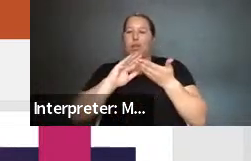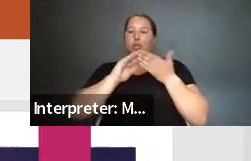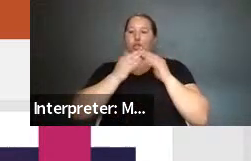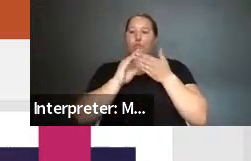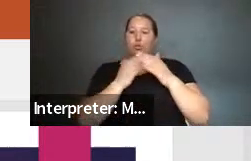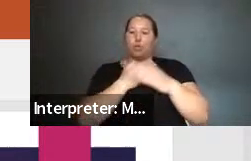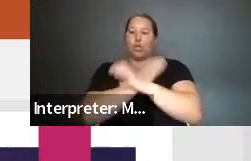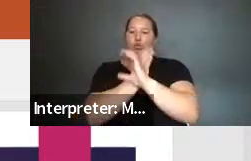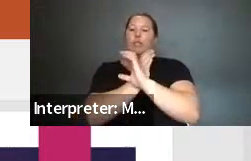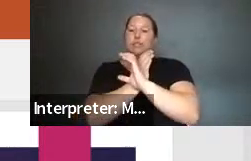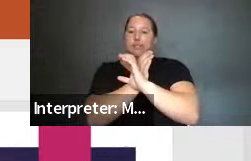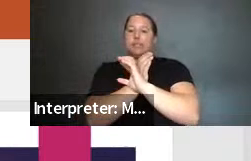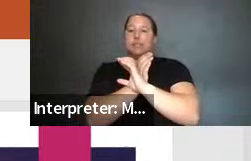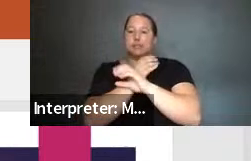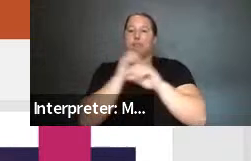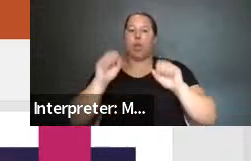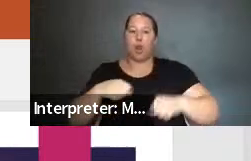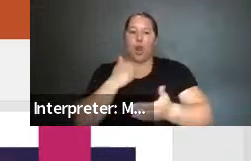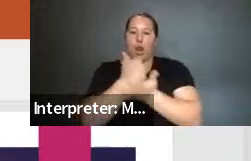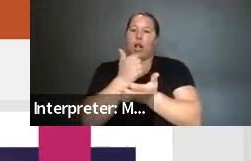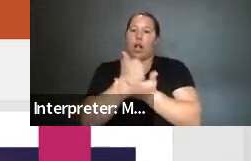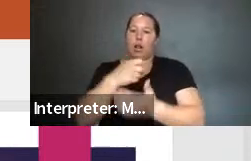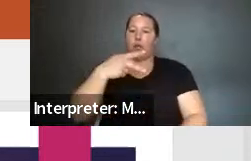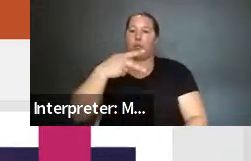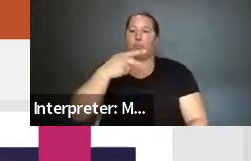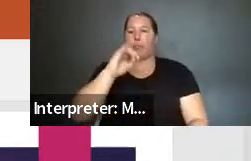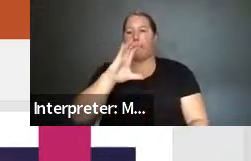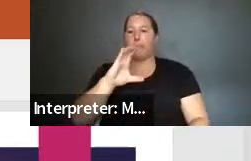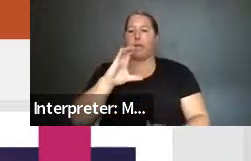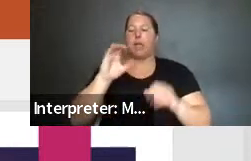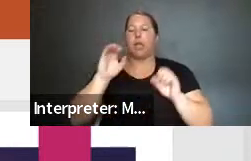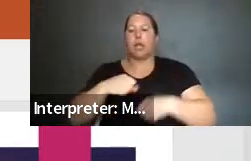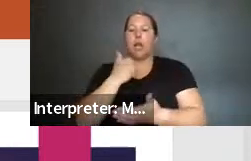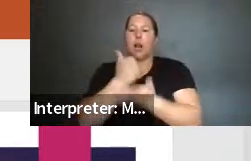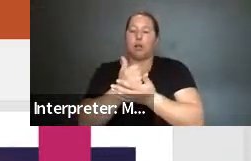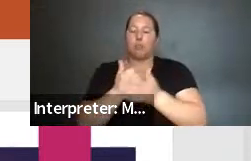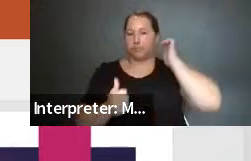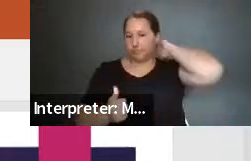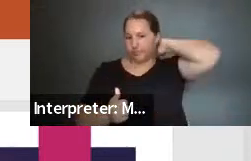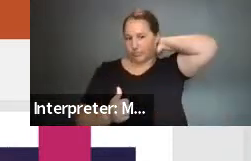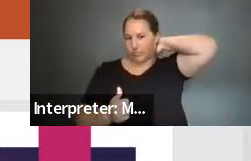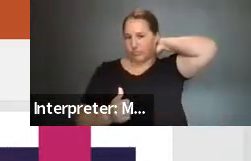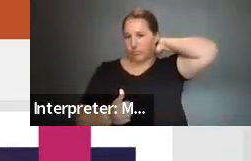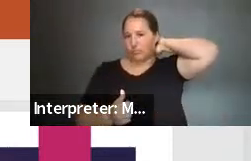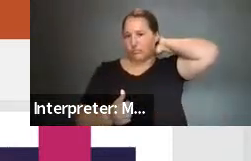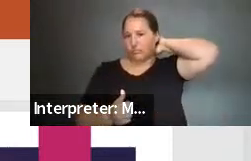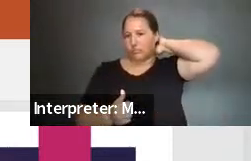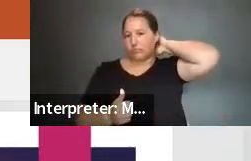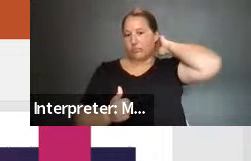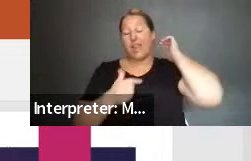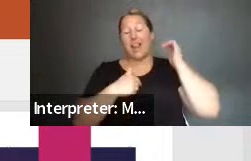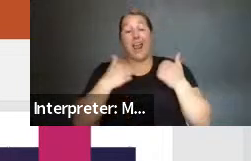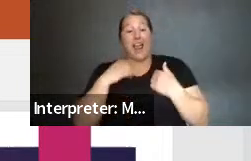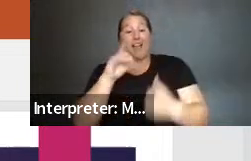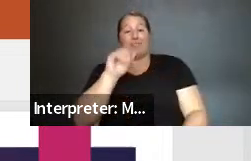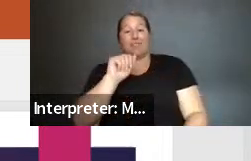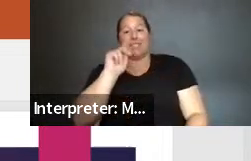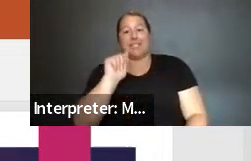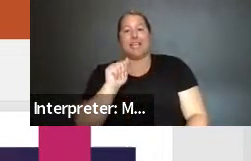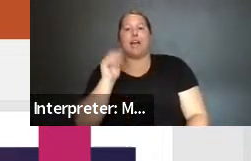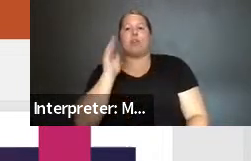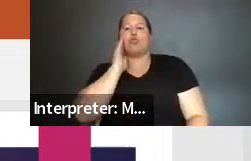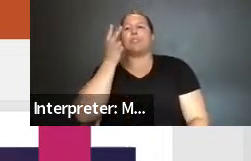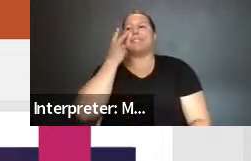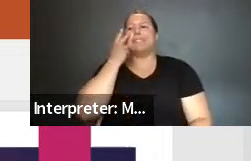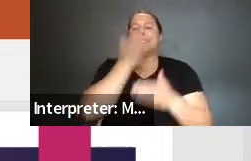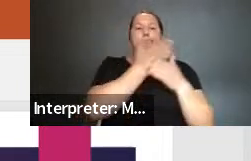a crisis, PIC can also be dispatched for. And when I show you some data, you'll see the breakdown of some of these types of